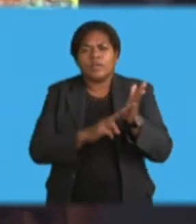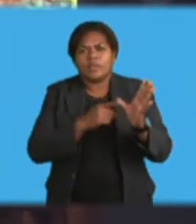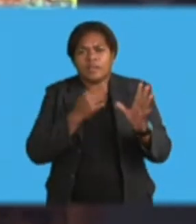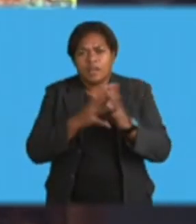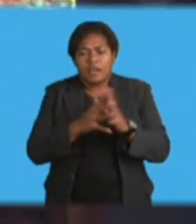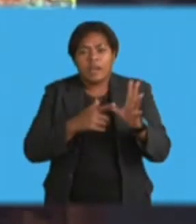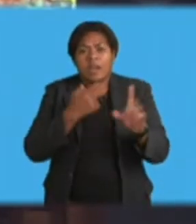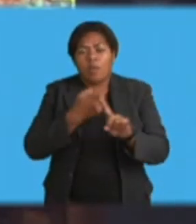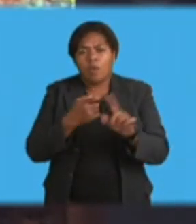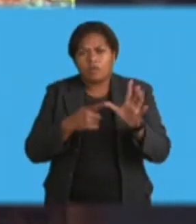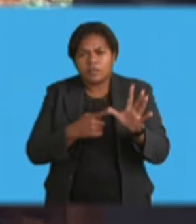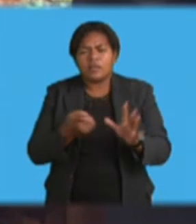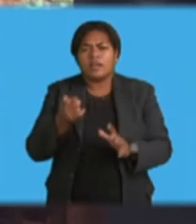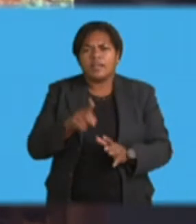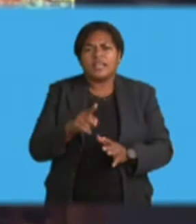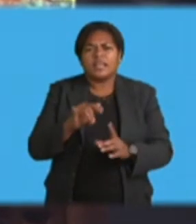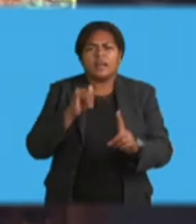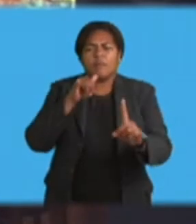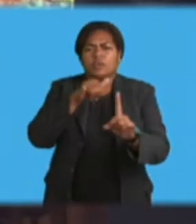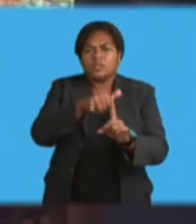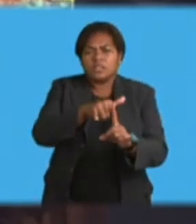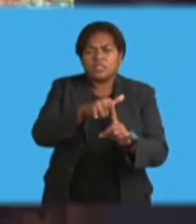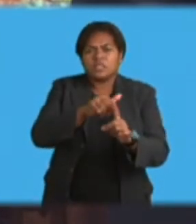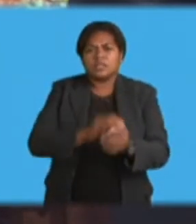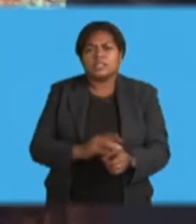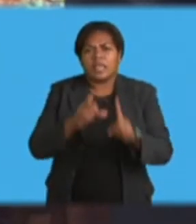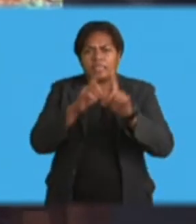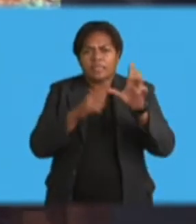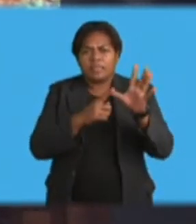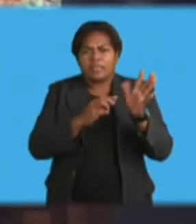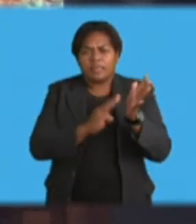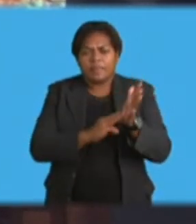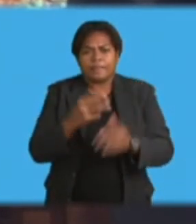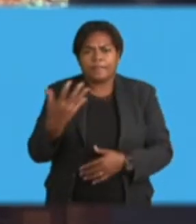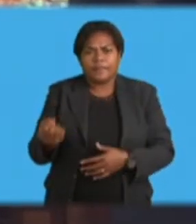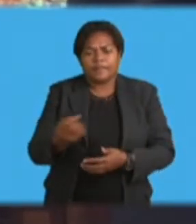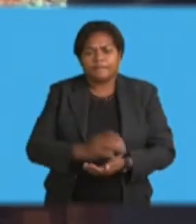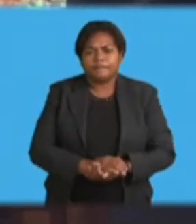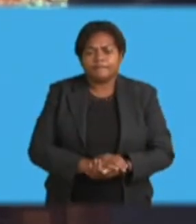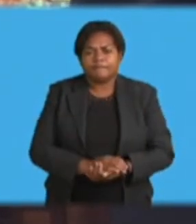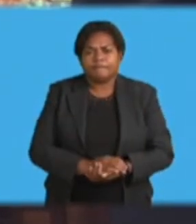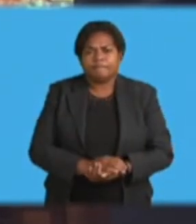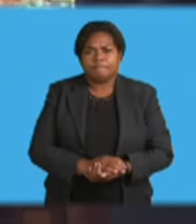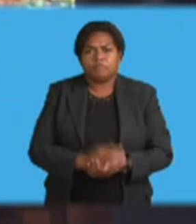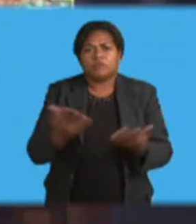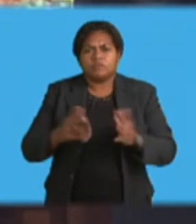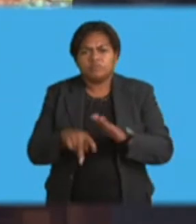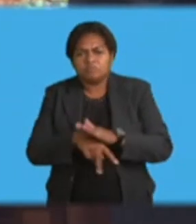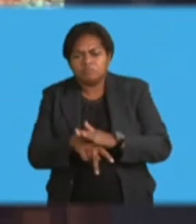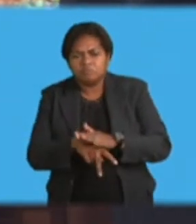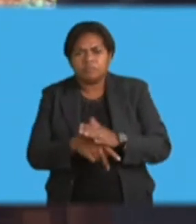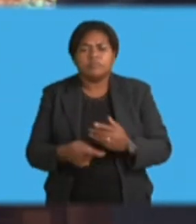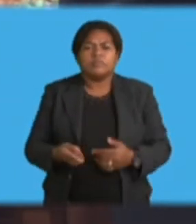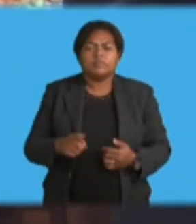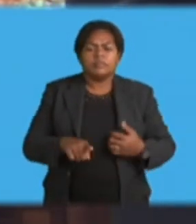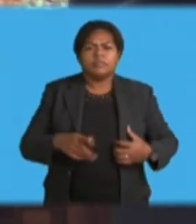dams in the Namosi subcatchment. These are retention dams. Upstream, Mr. Speaker, the primary objective of the retention dam